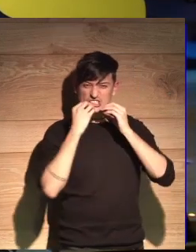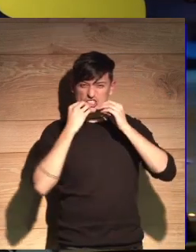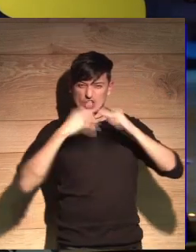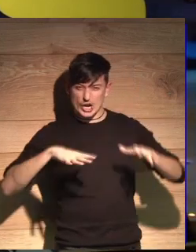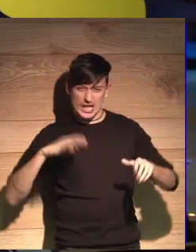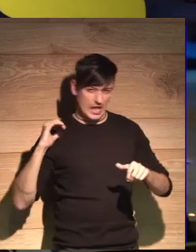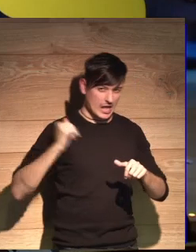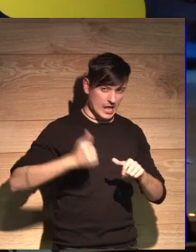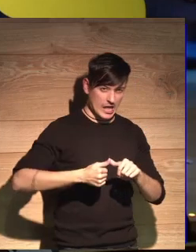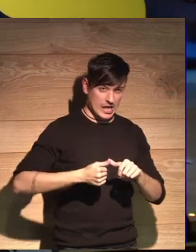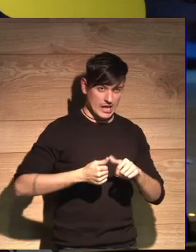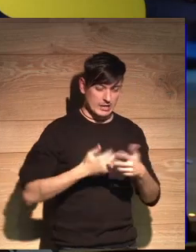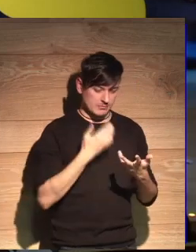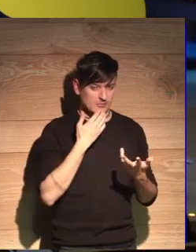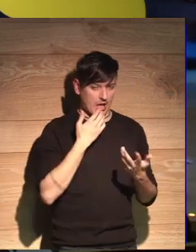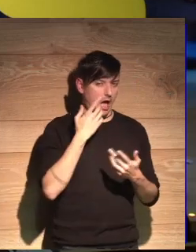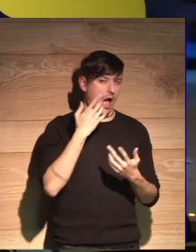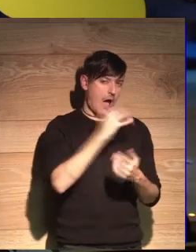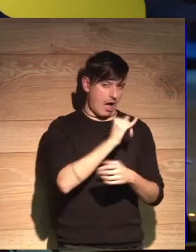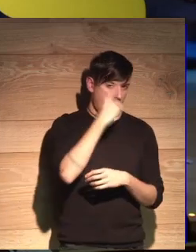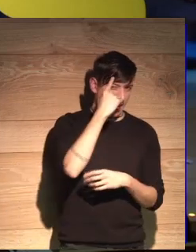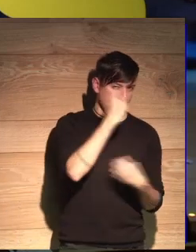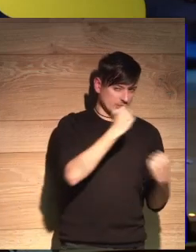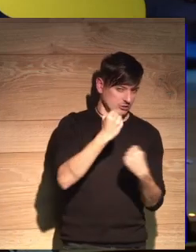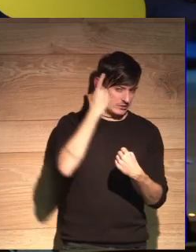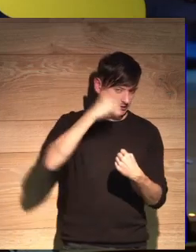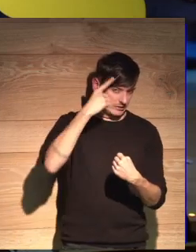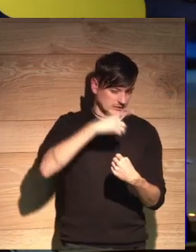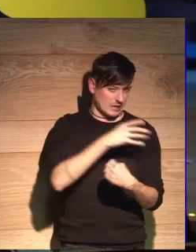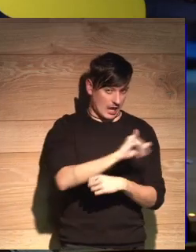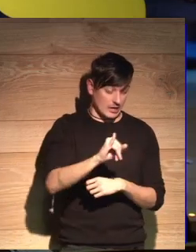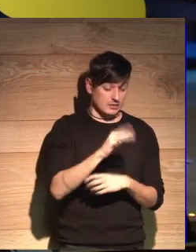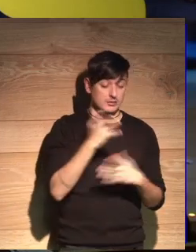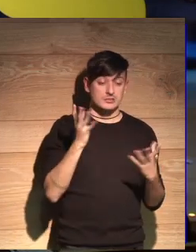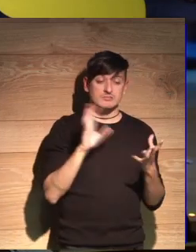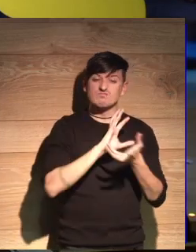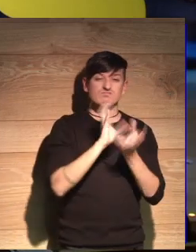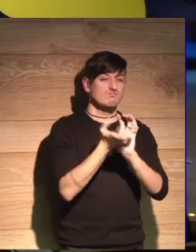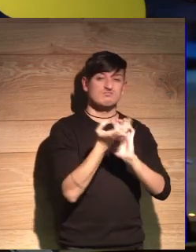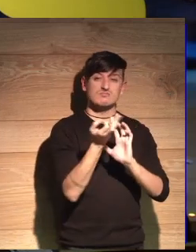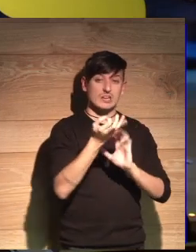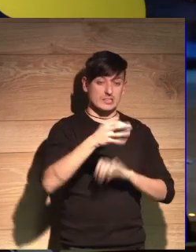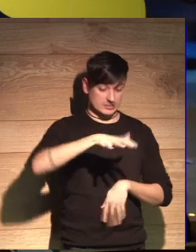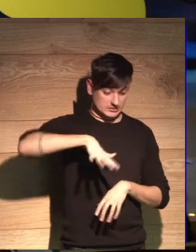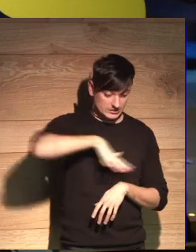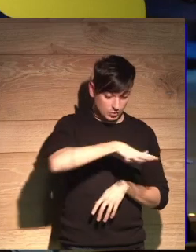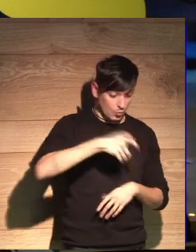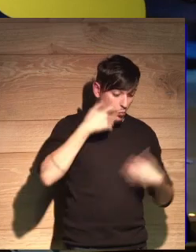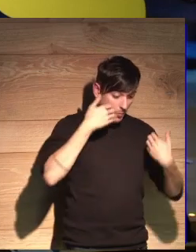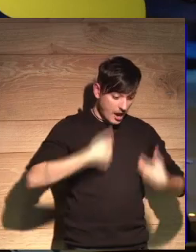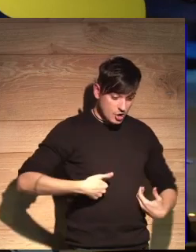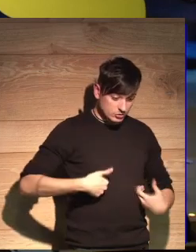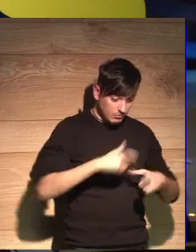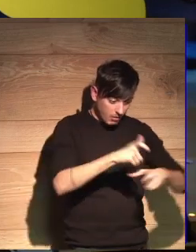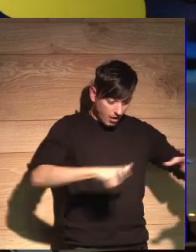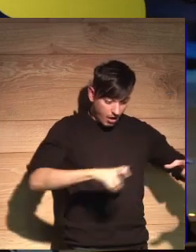transformed, has historically transformed, and we have great experts about it, has transformed the place